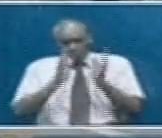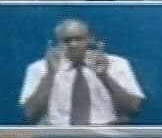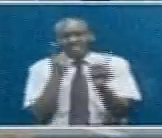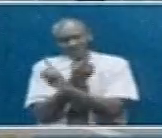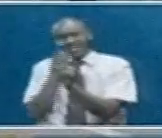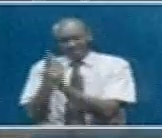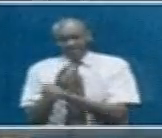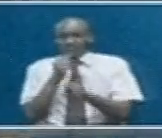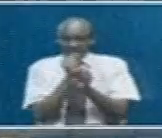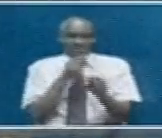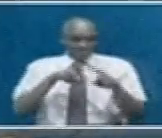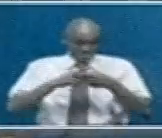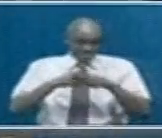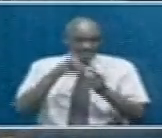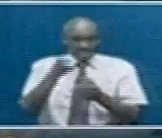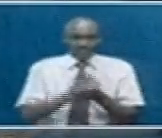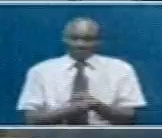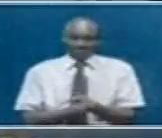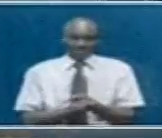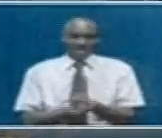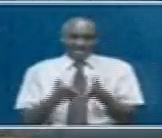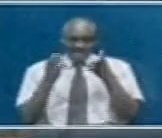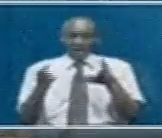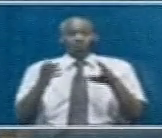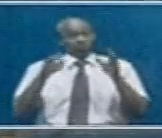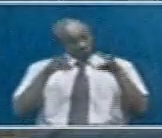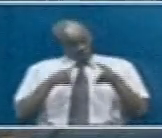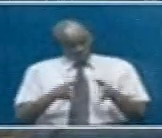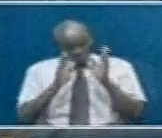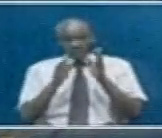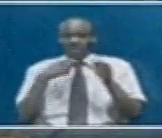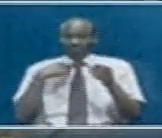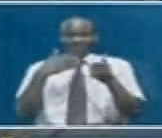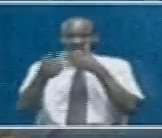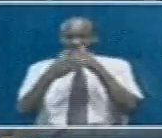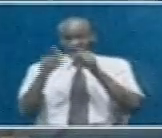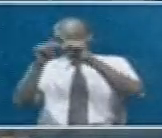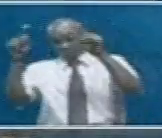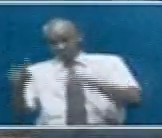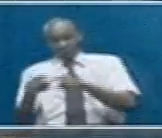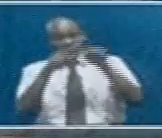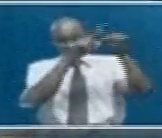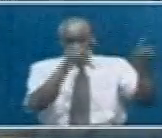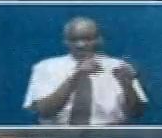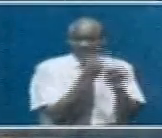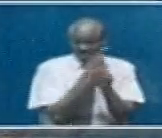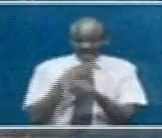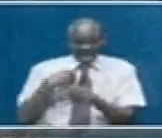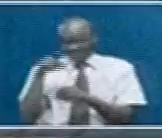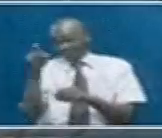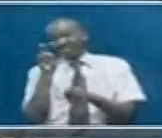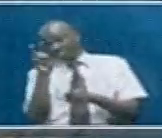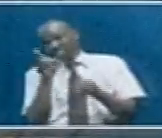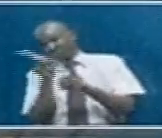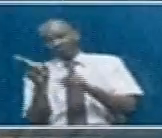of the festive season. Now, the other issue is the road safety. We have signs which we have put along our highways. So especially during this season